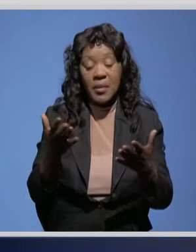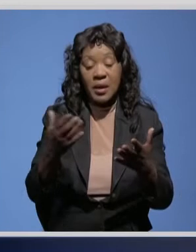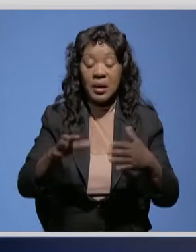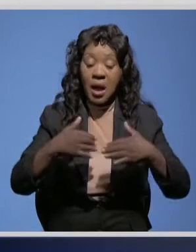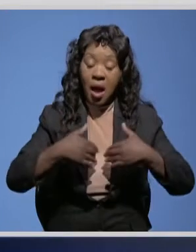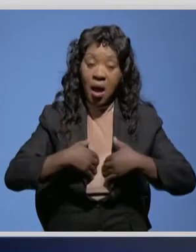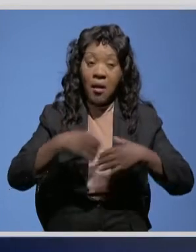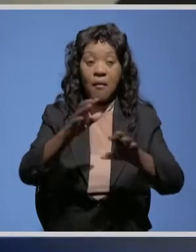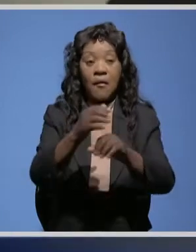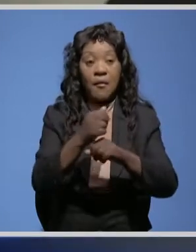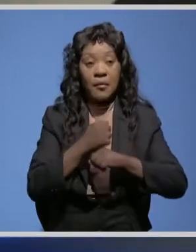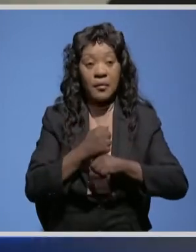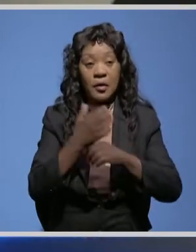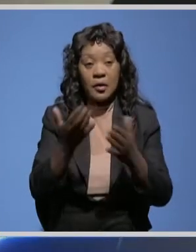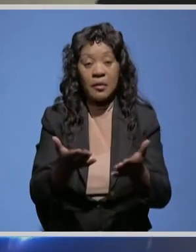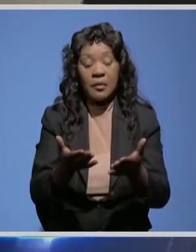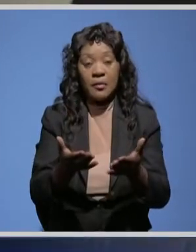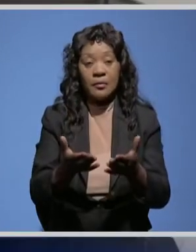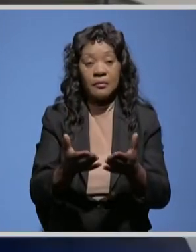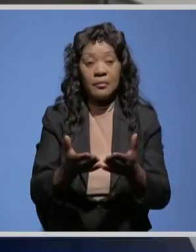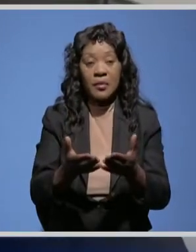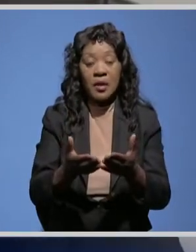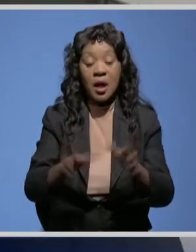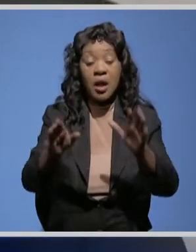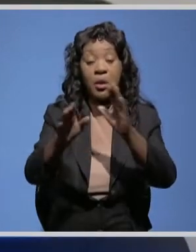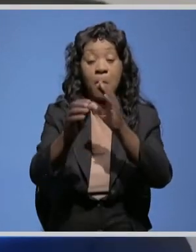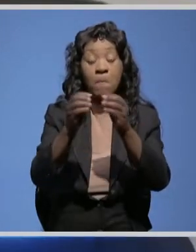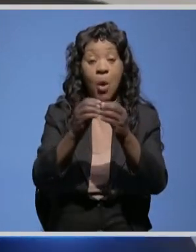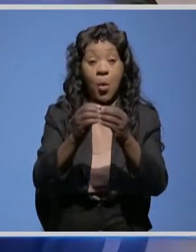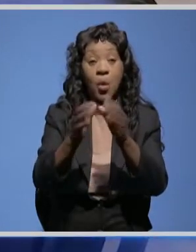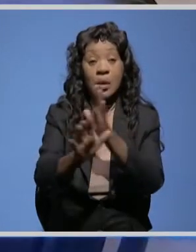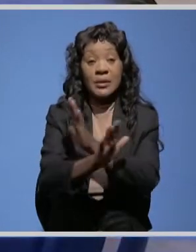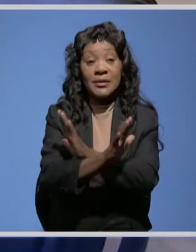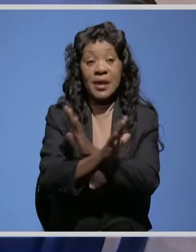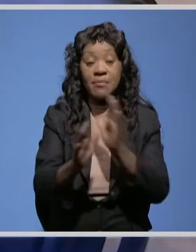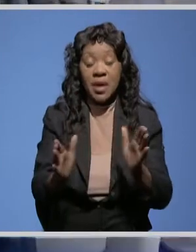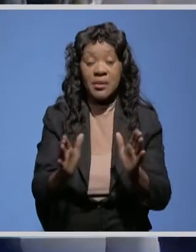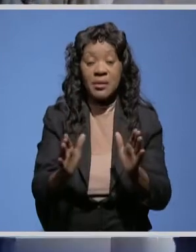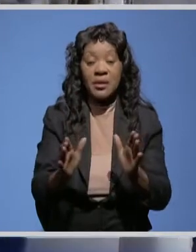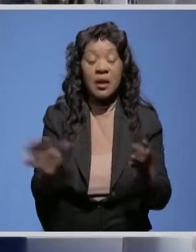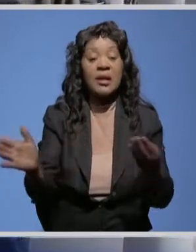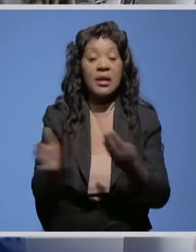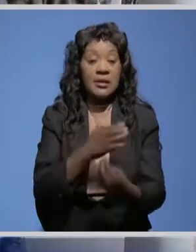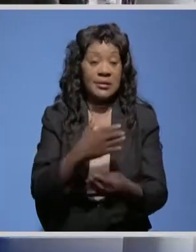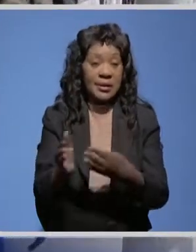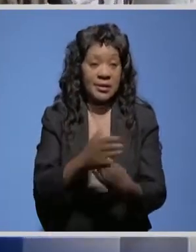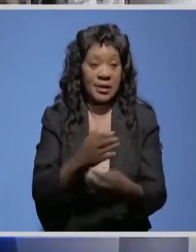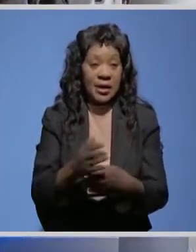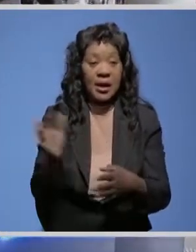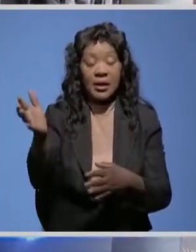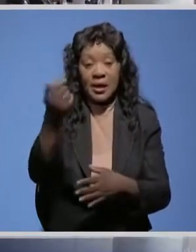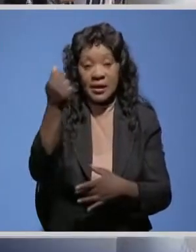again, this shows us that many more Zambians are susceptible to SARS-CoV-2 infection. The locally